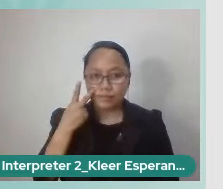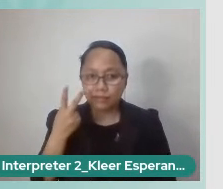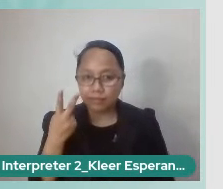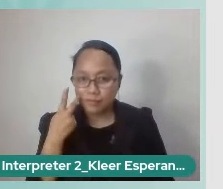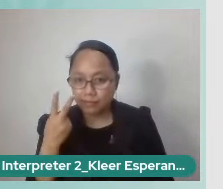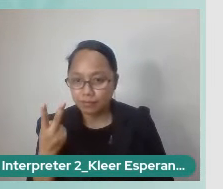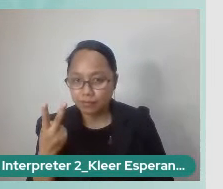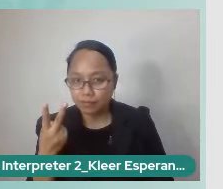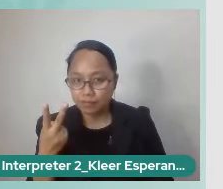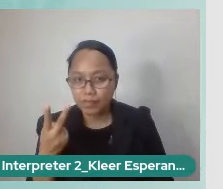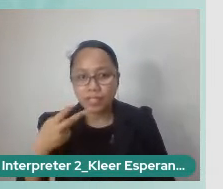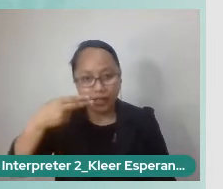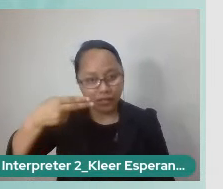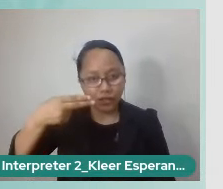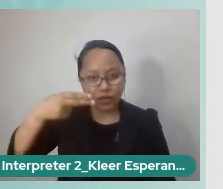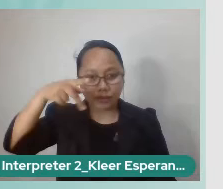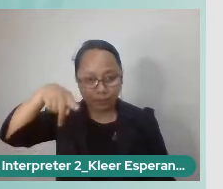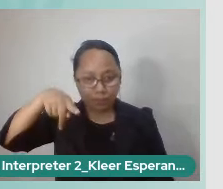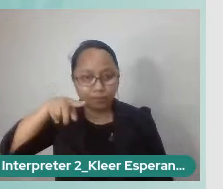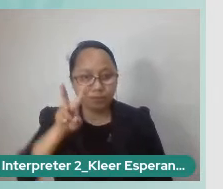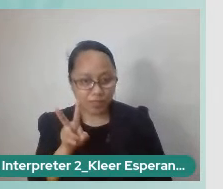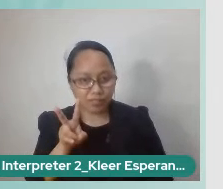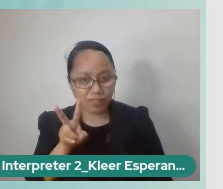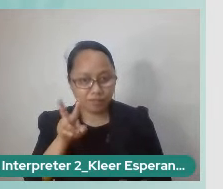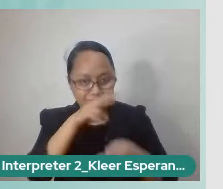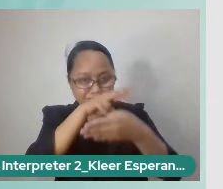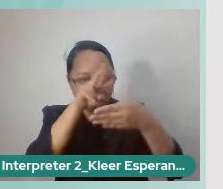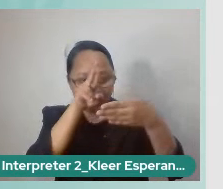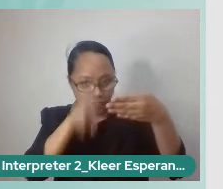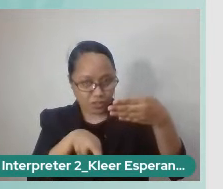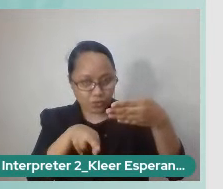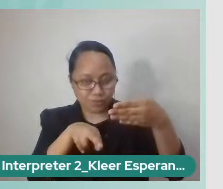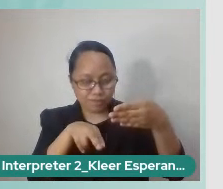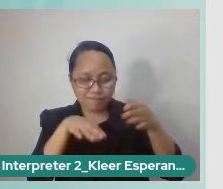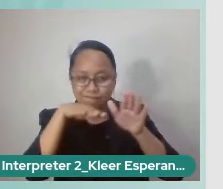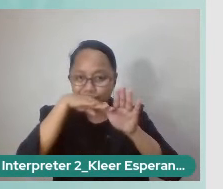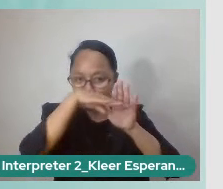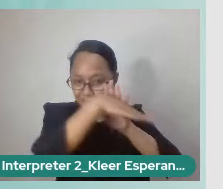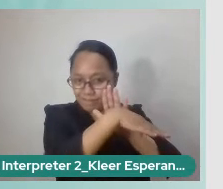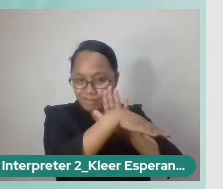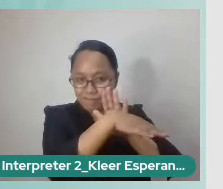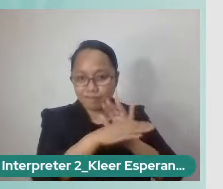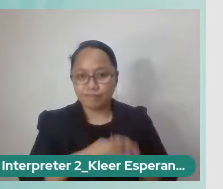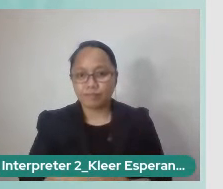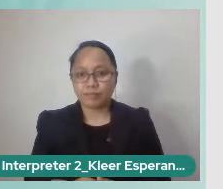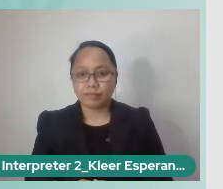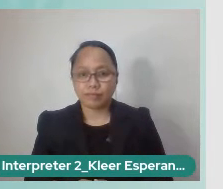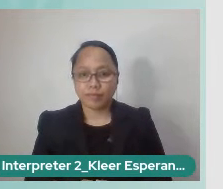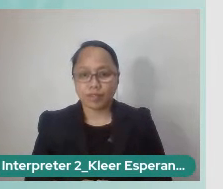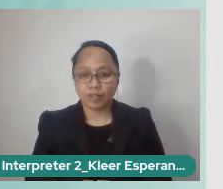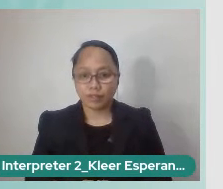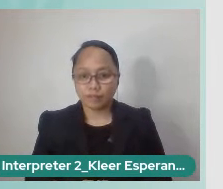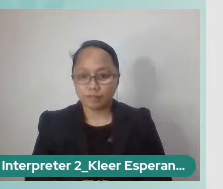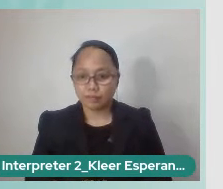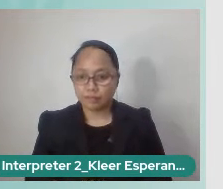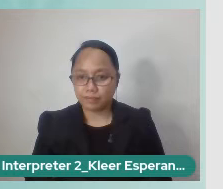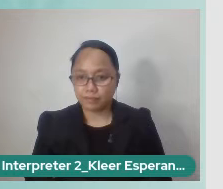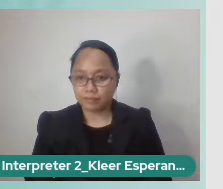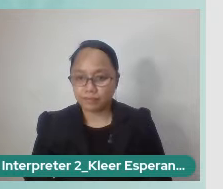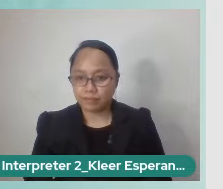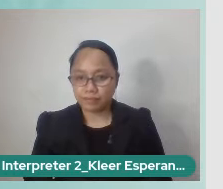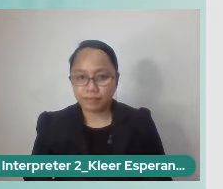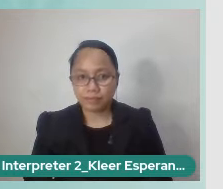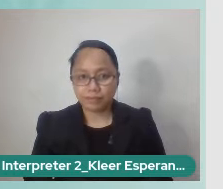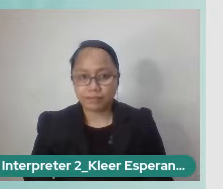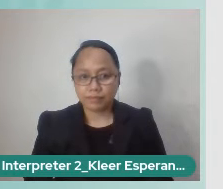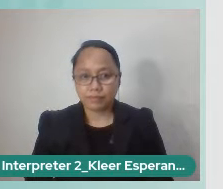still have much lower risk in this cohort. And this is consistent and duplicated around the world. And so you go out to 5 years and